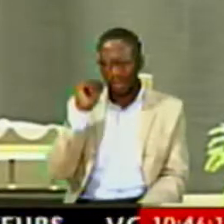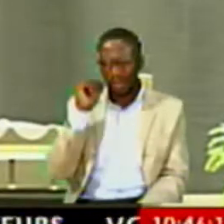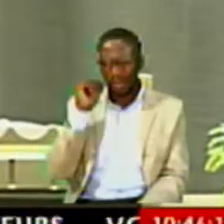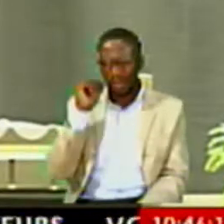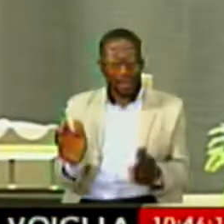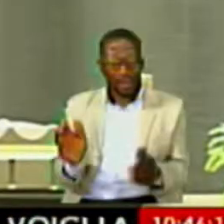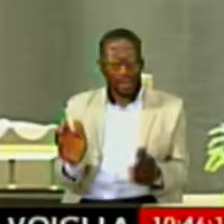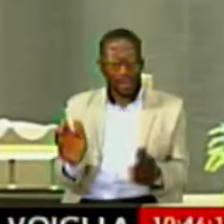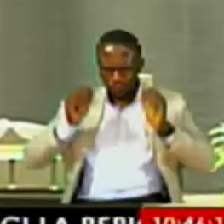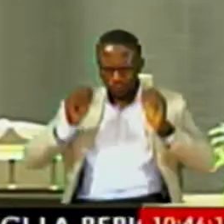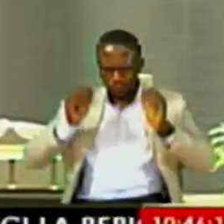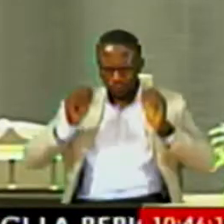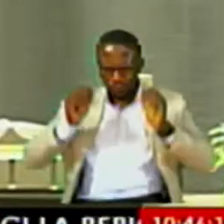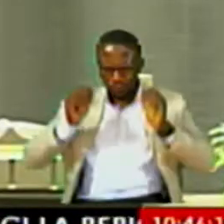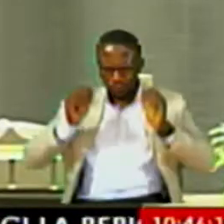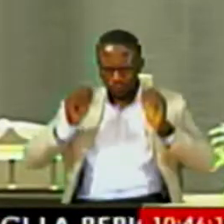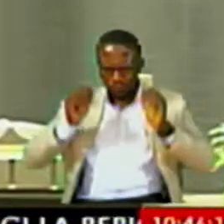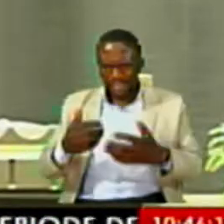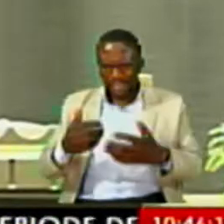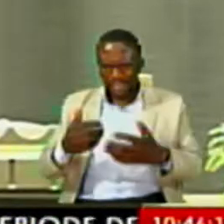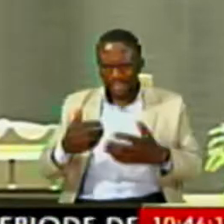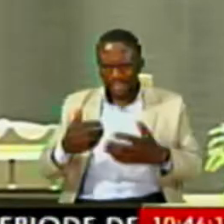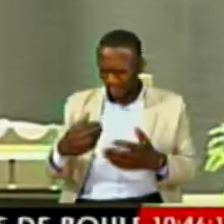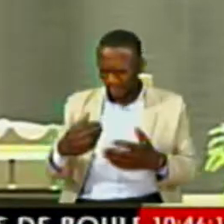You see, the ladies are dressed up in a sexy way.